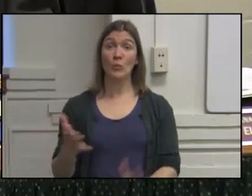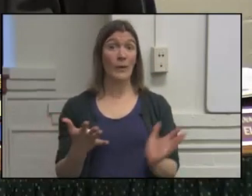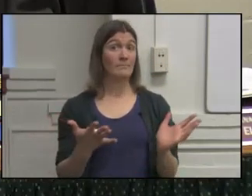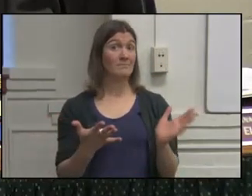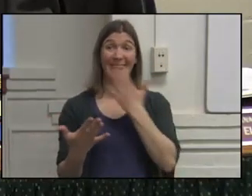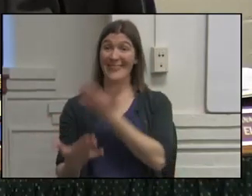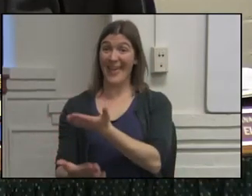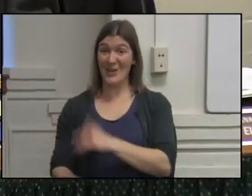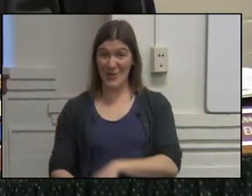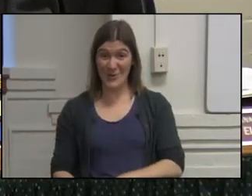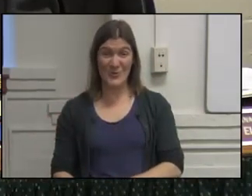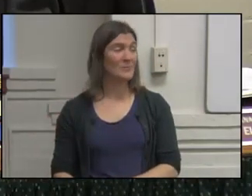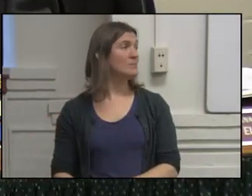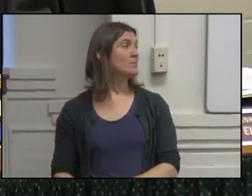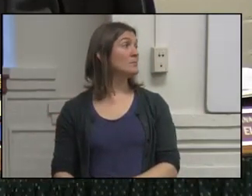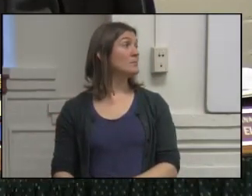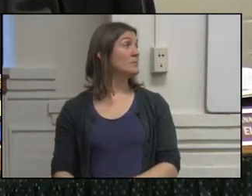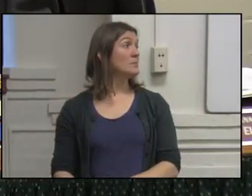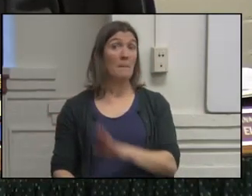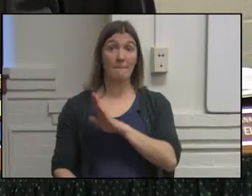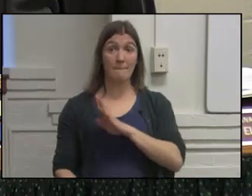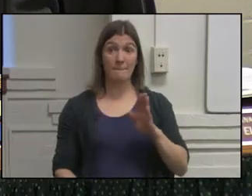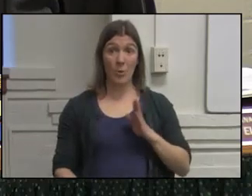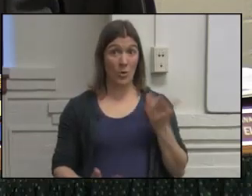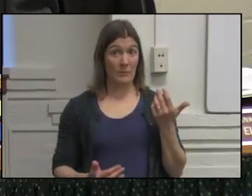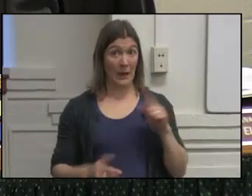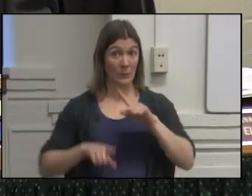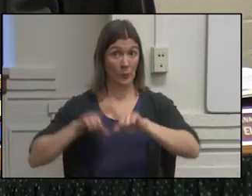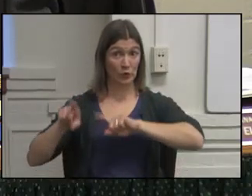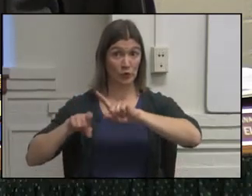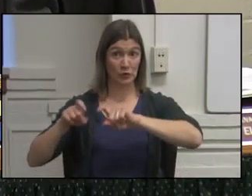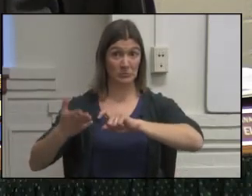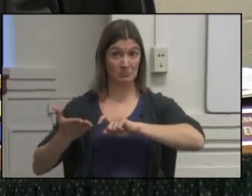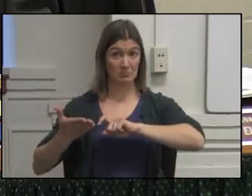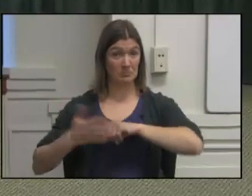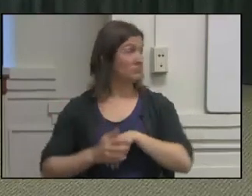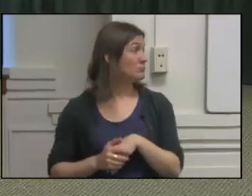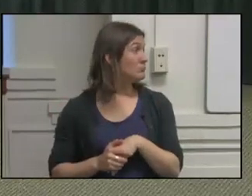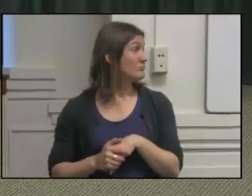Great. Thank you for that information. Do members of the board have questions for Ray?